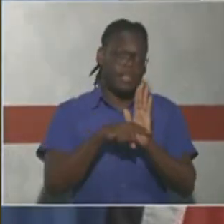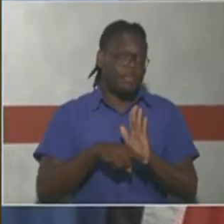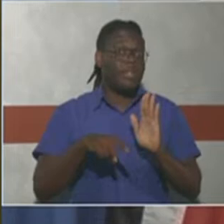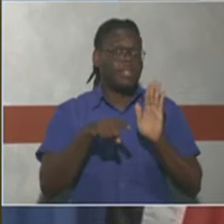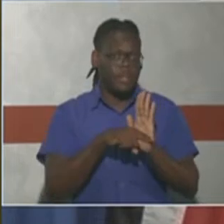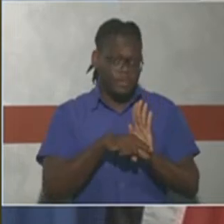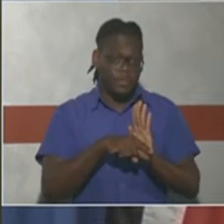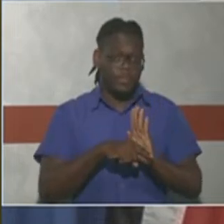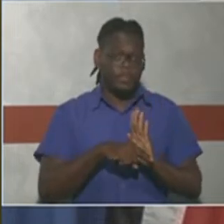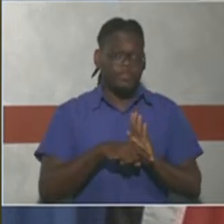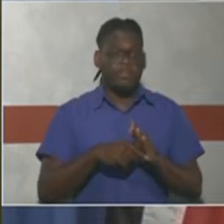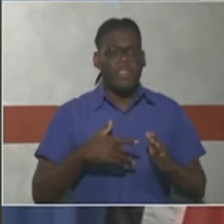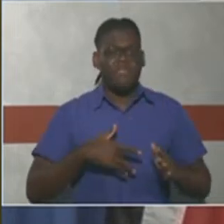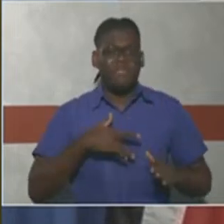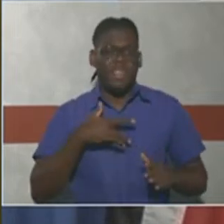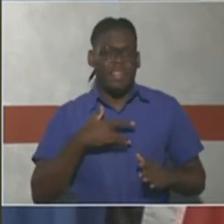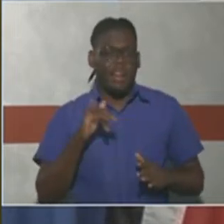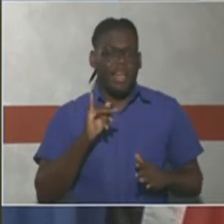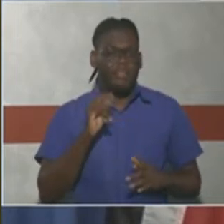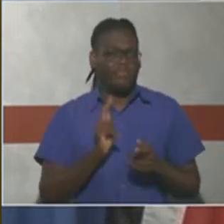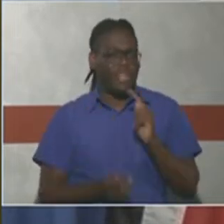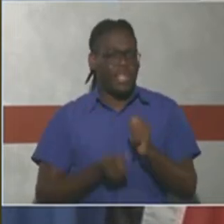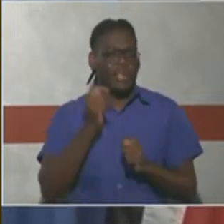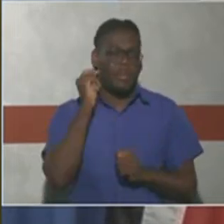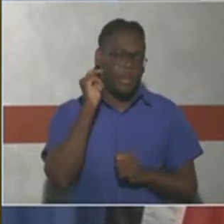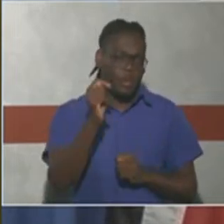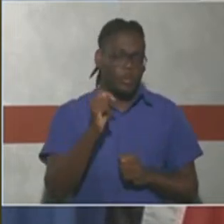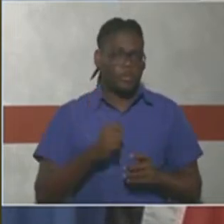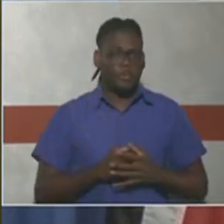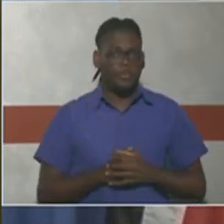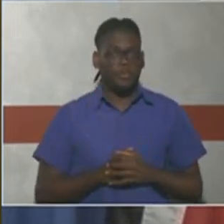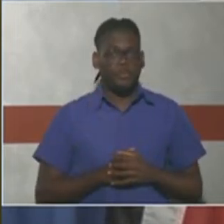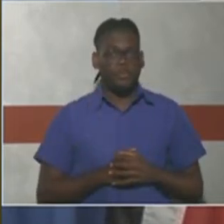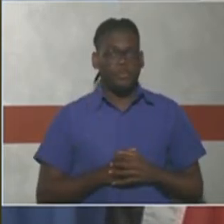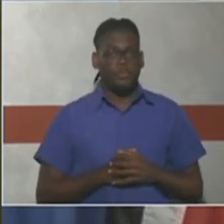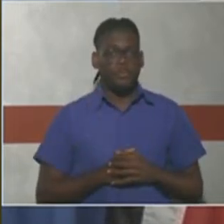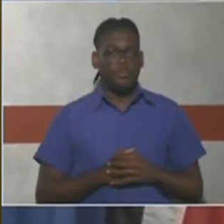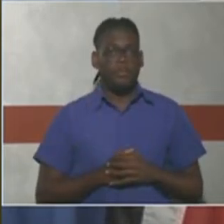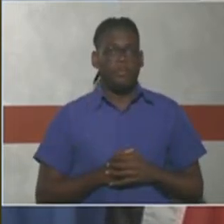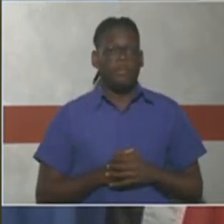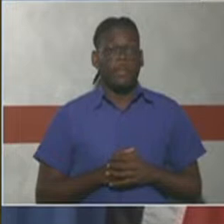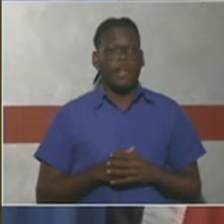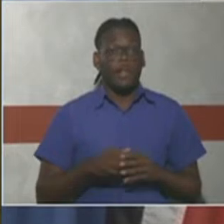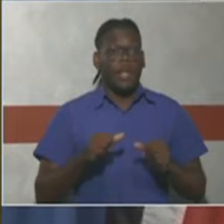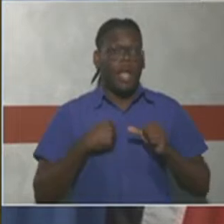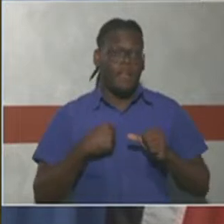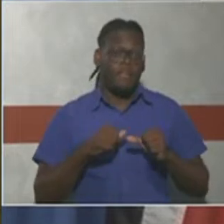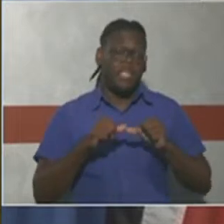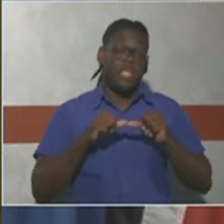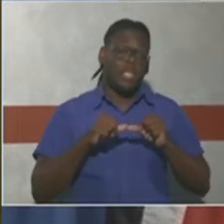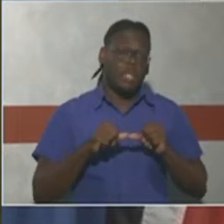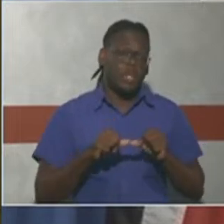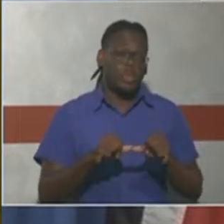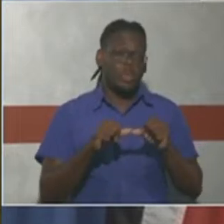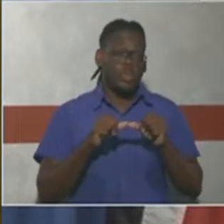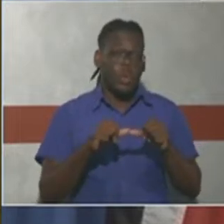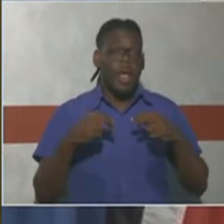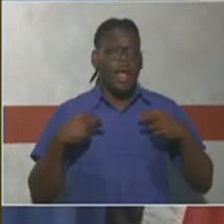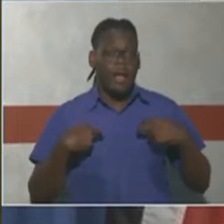Trinidad and Tobago are concerned, with certain knock-on effects on other CARICOM